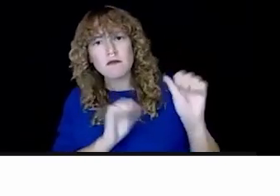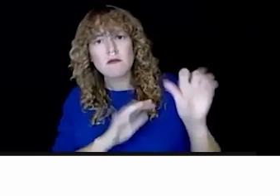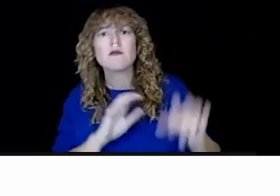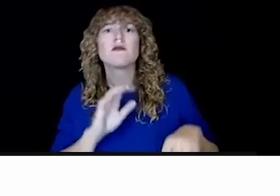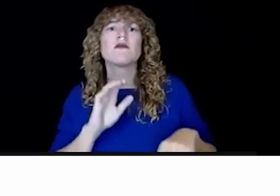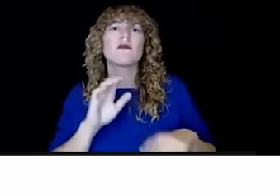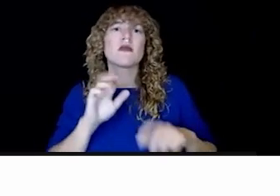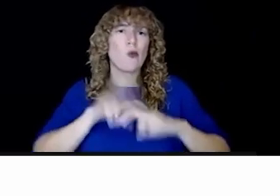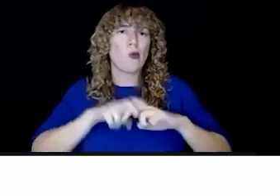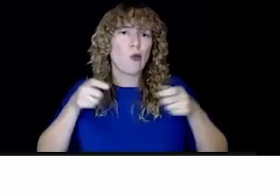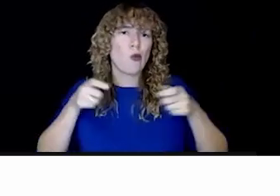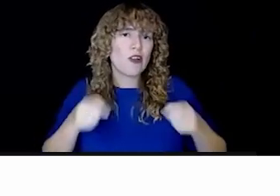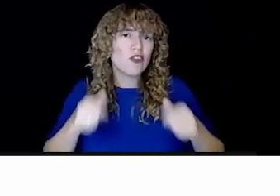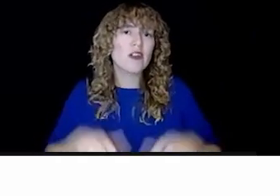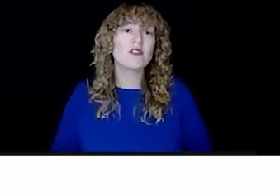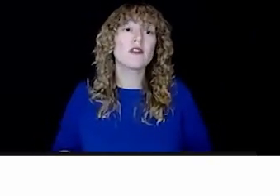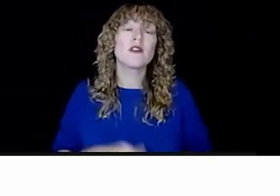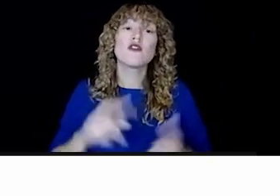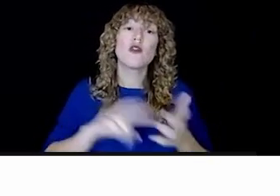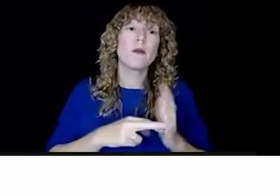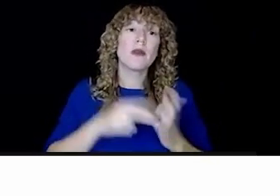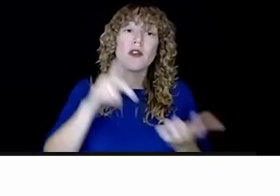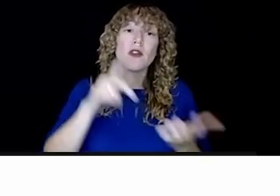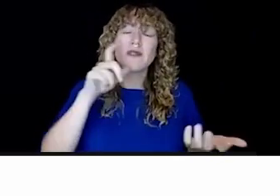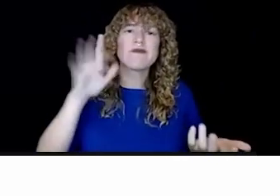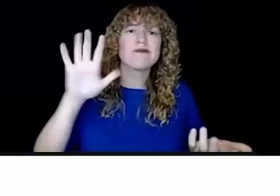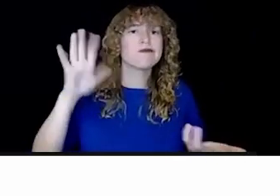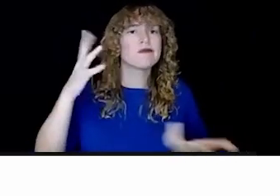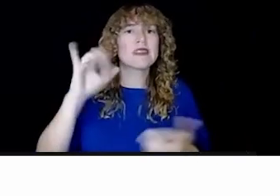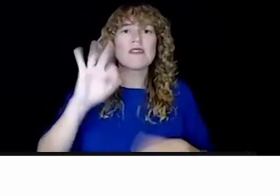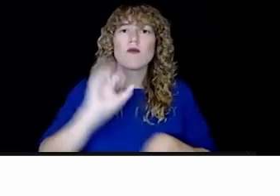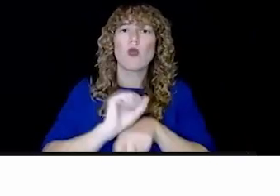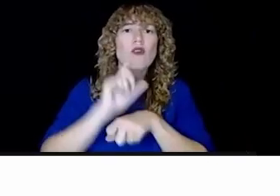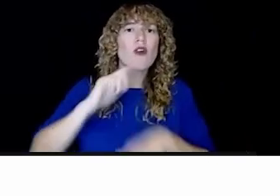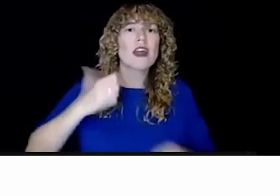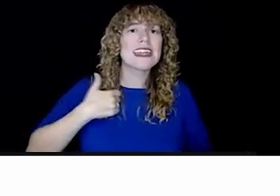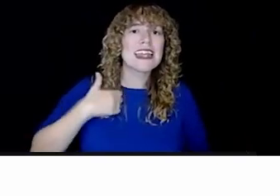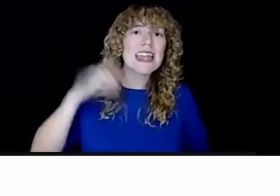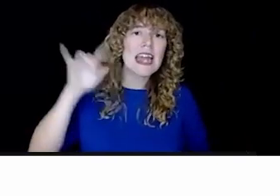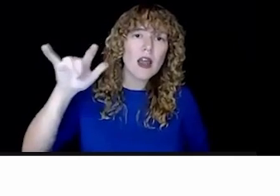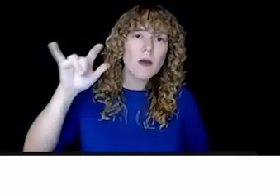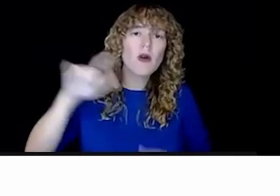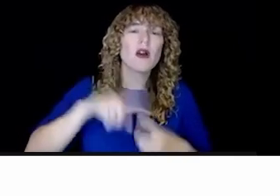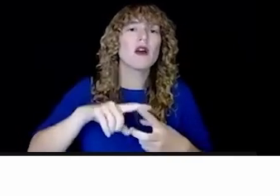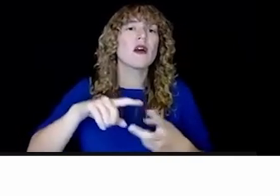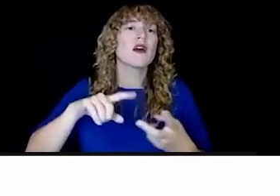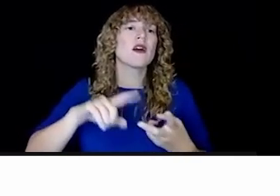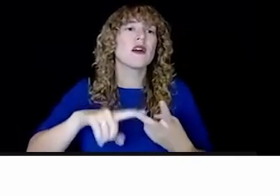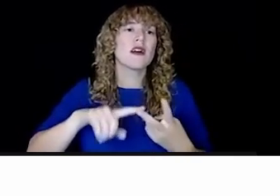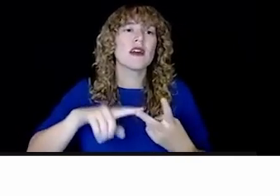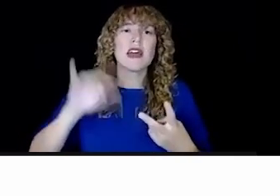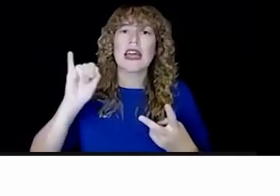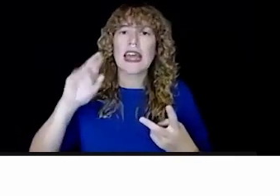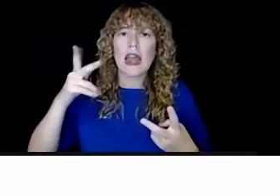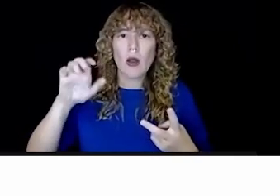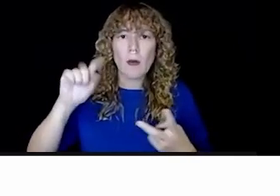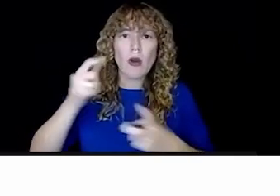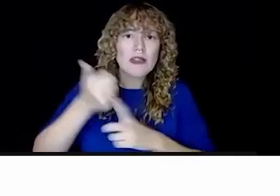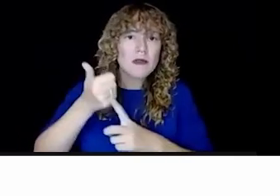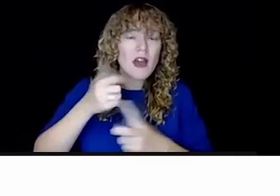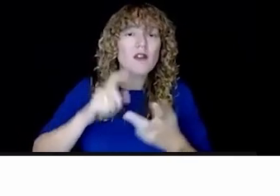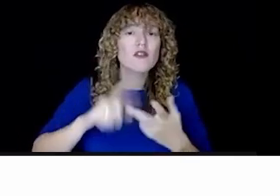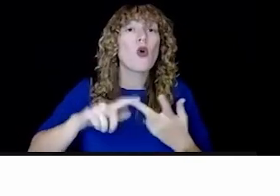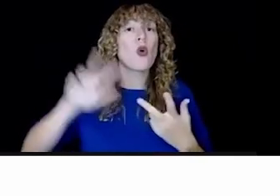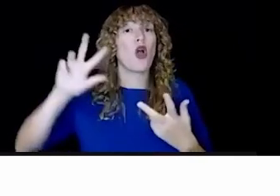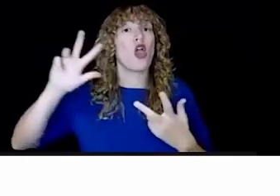This includes people who work for Canadian Airlines, airports, and as third-party contractors for Canadian Airlines or